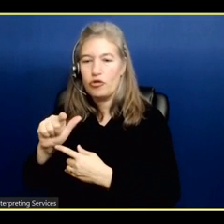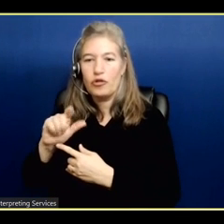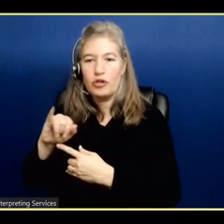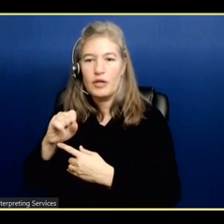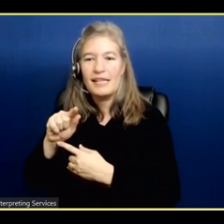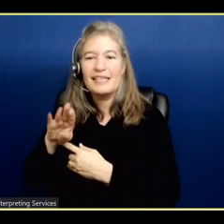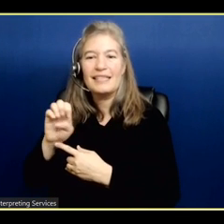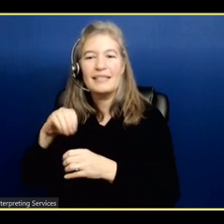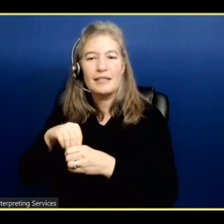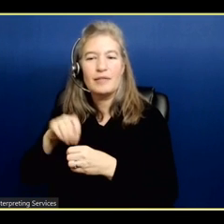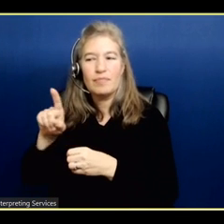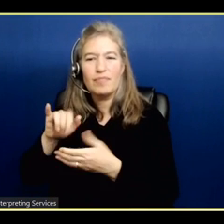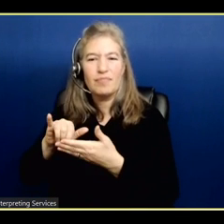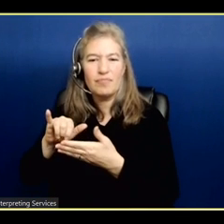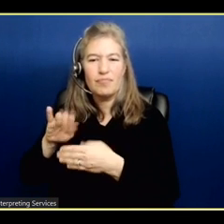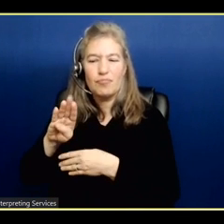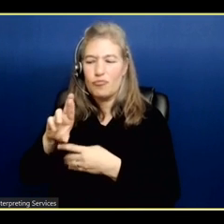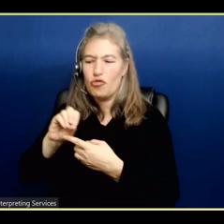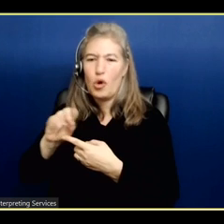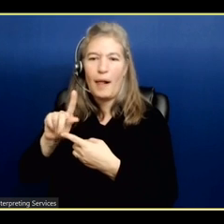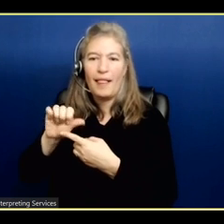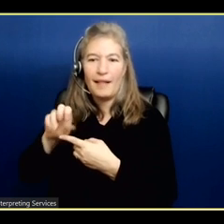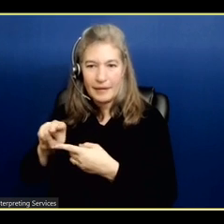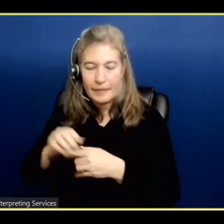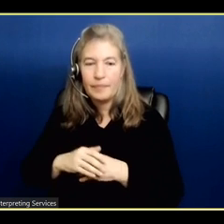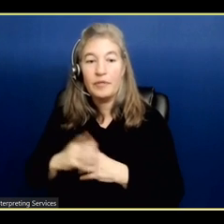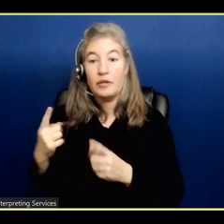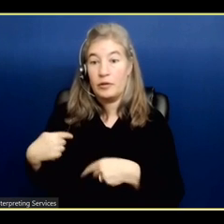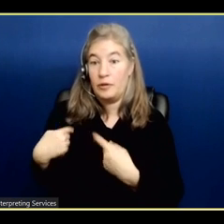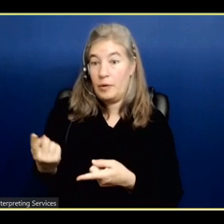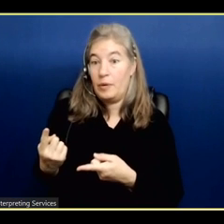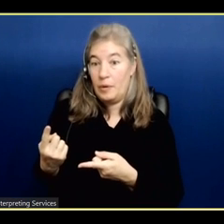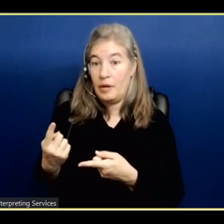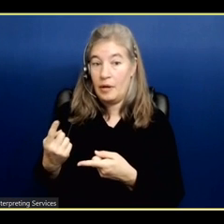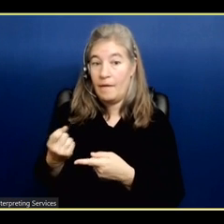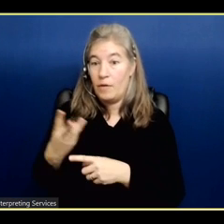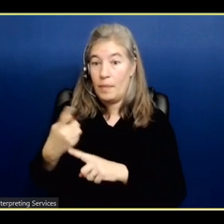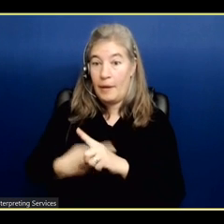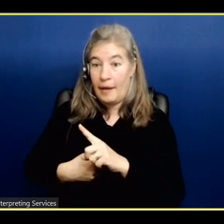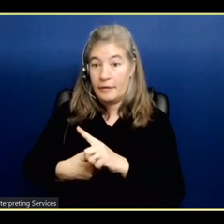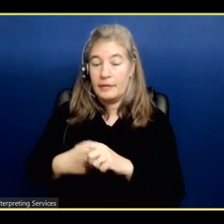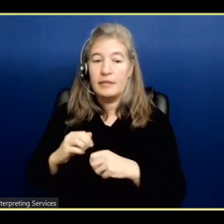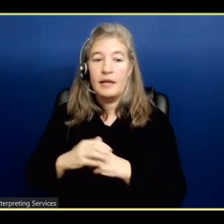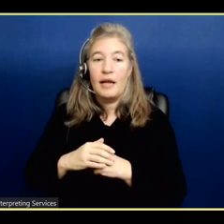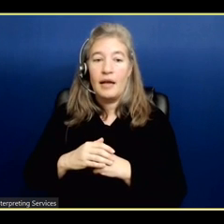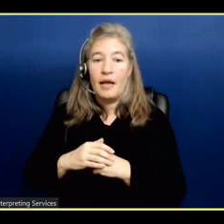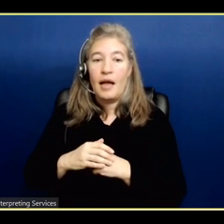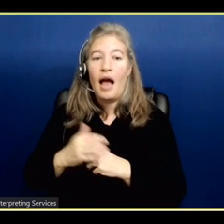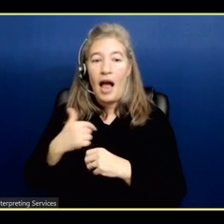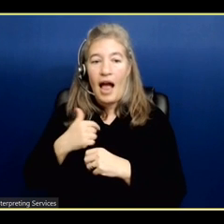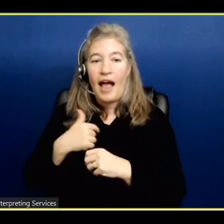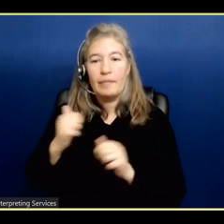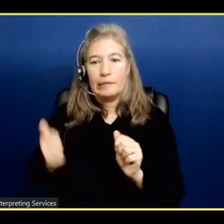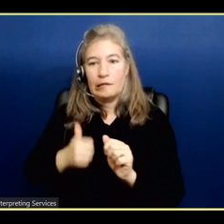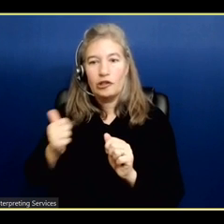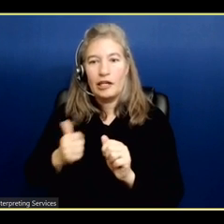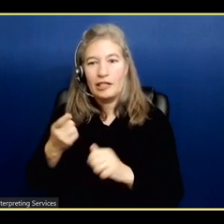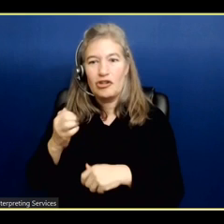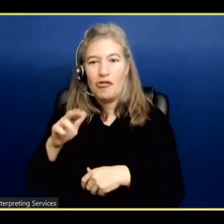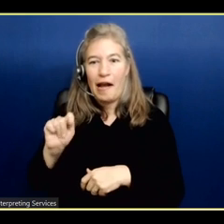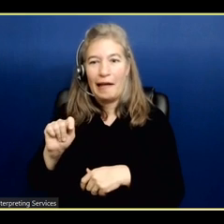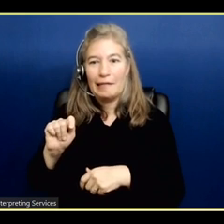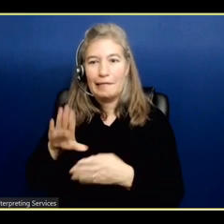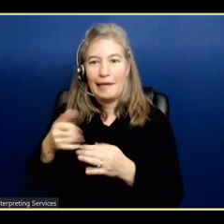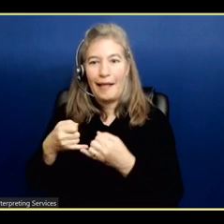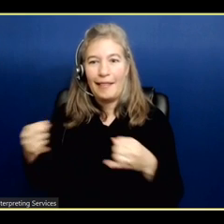and financial resources into grant writing. I understand in some respects the intention could be